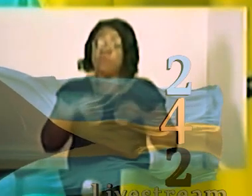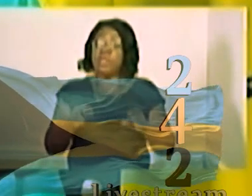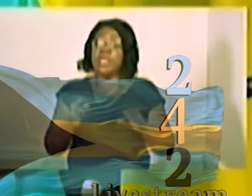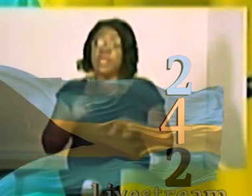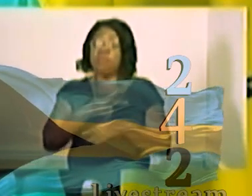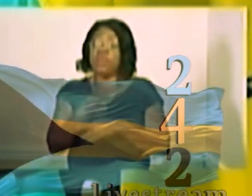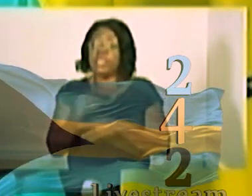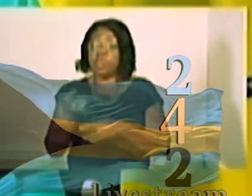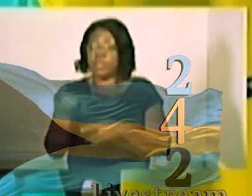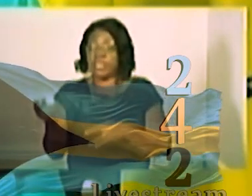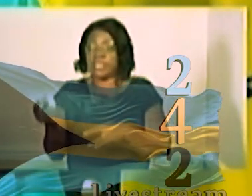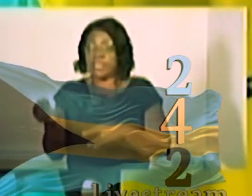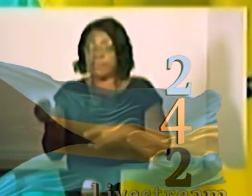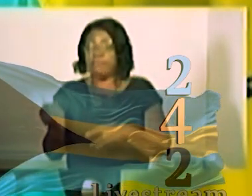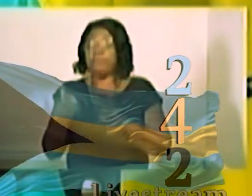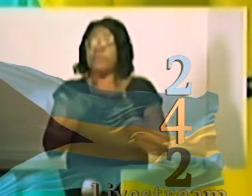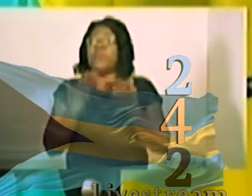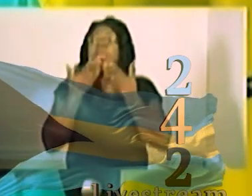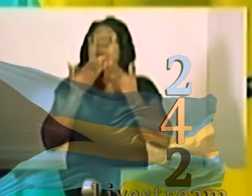I want to thank everyone